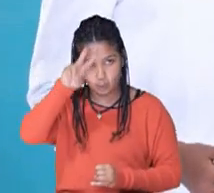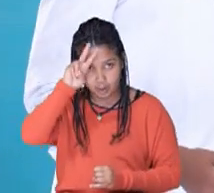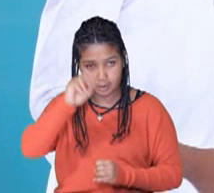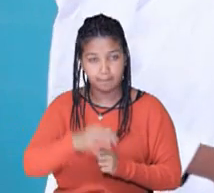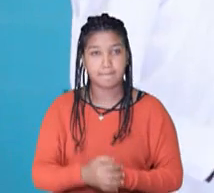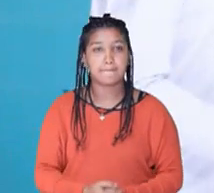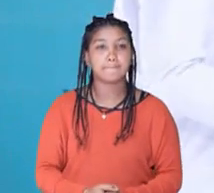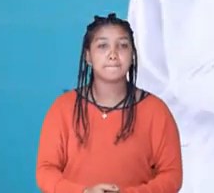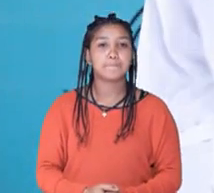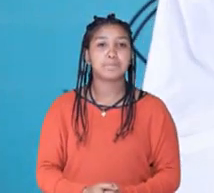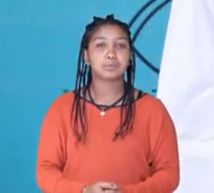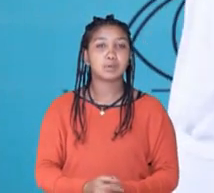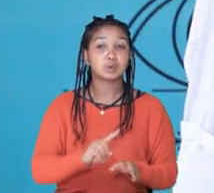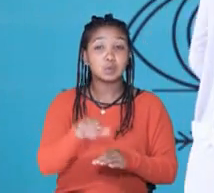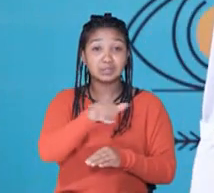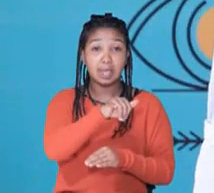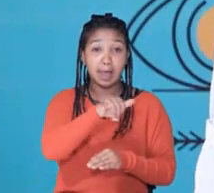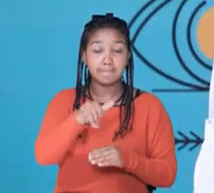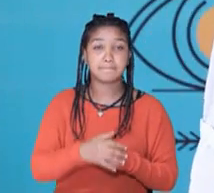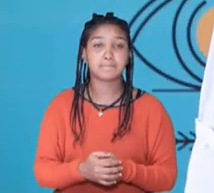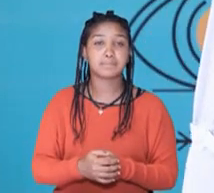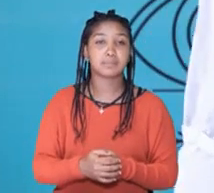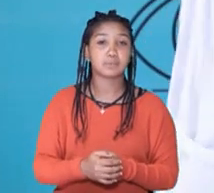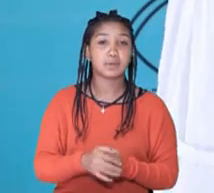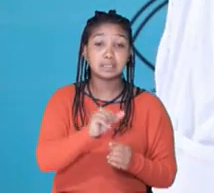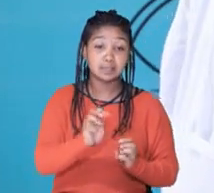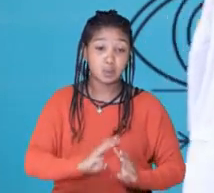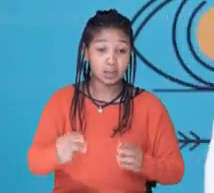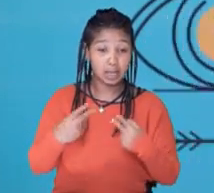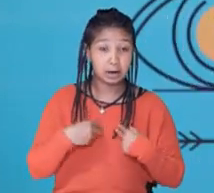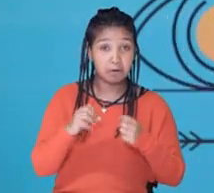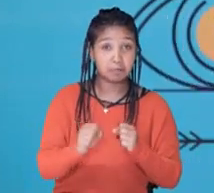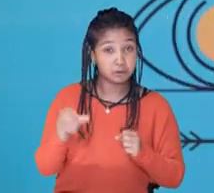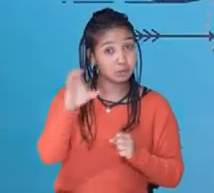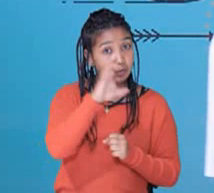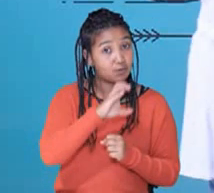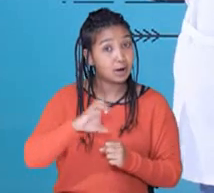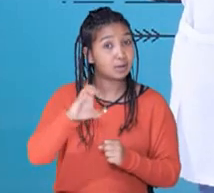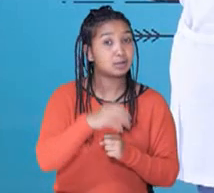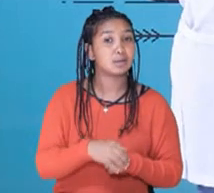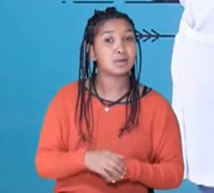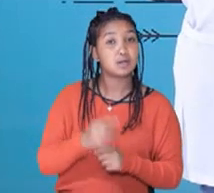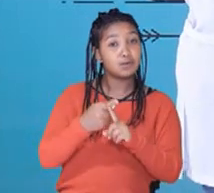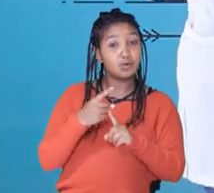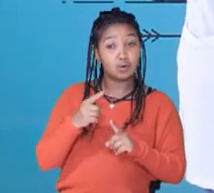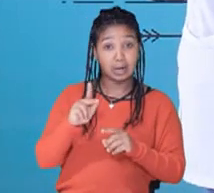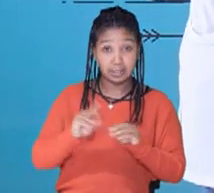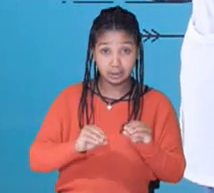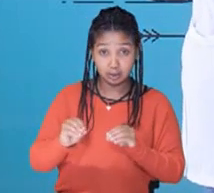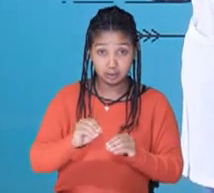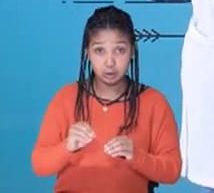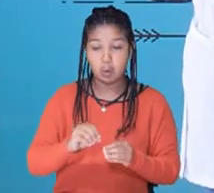squared, So in the same way, we can possibly find for kinetic energy